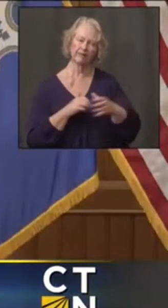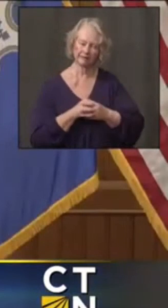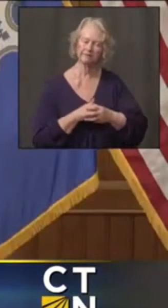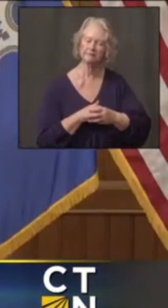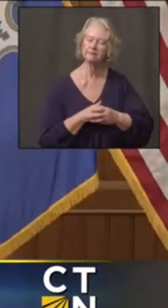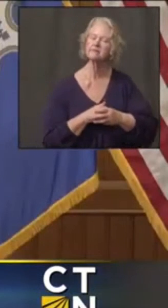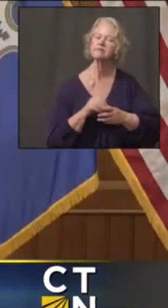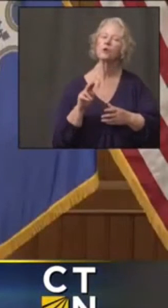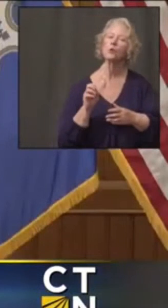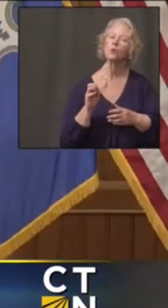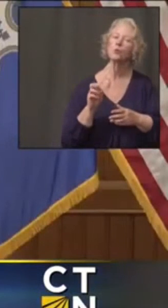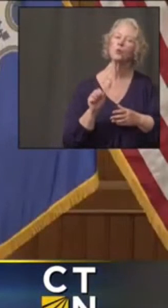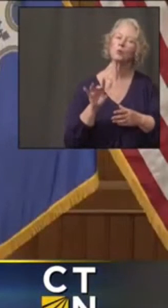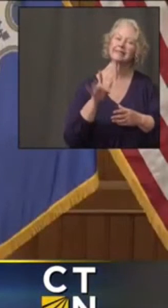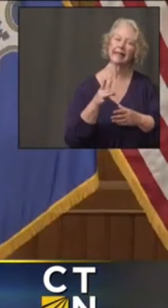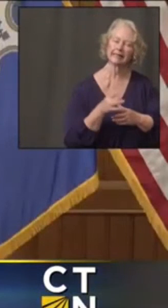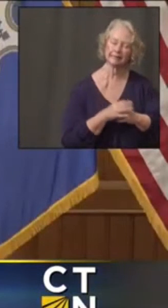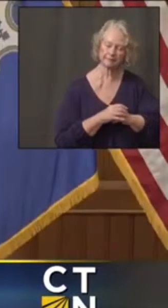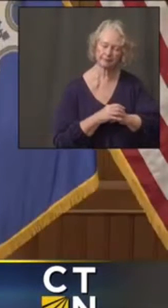8.